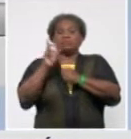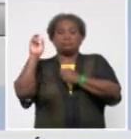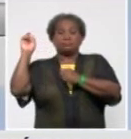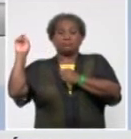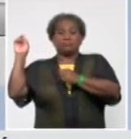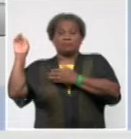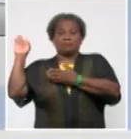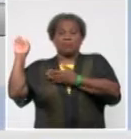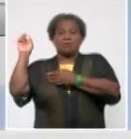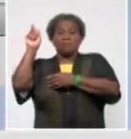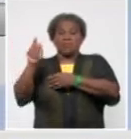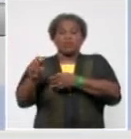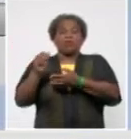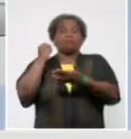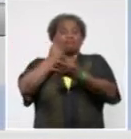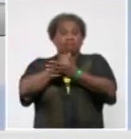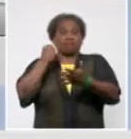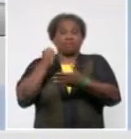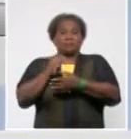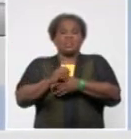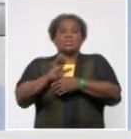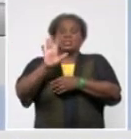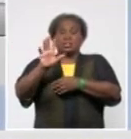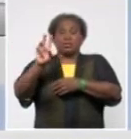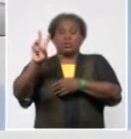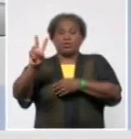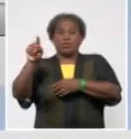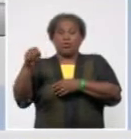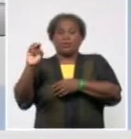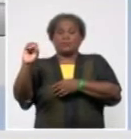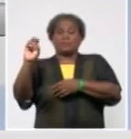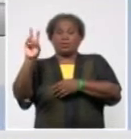77,897 people were diagnosed only yesterday.